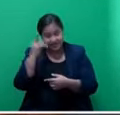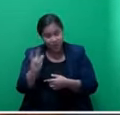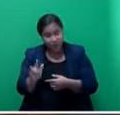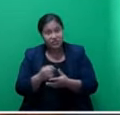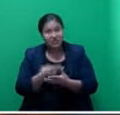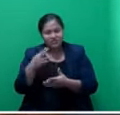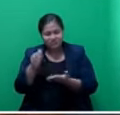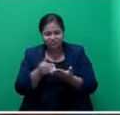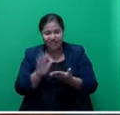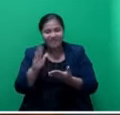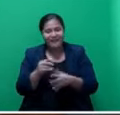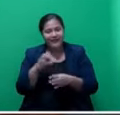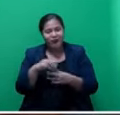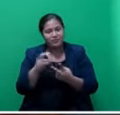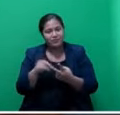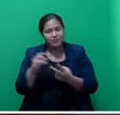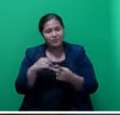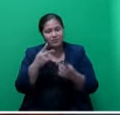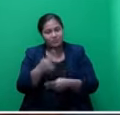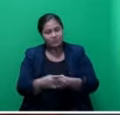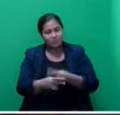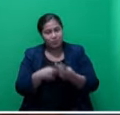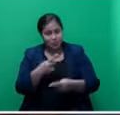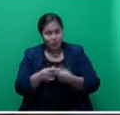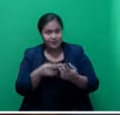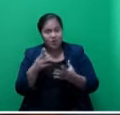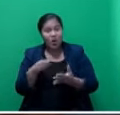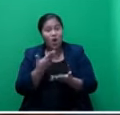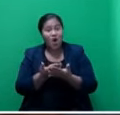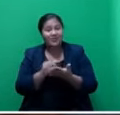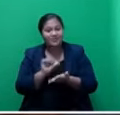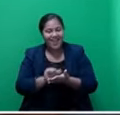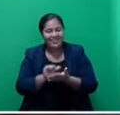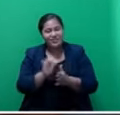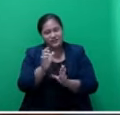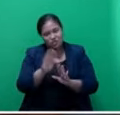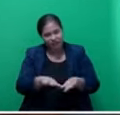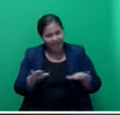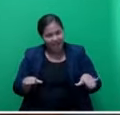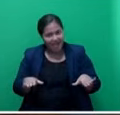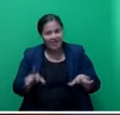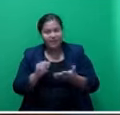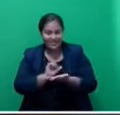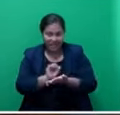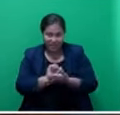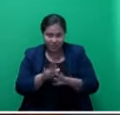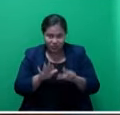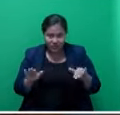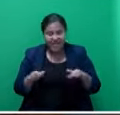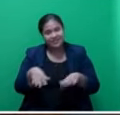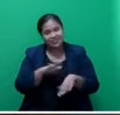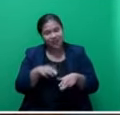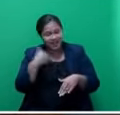to ratify the optional protocol to the Convention on the Rights of the Child on the sale of children, child